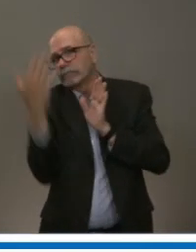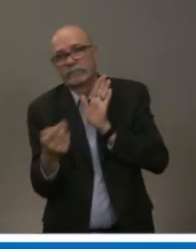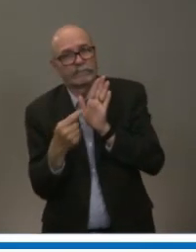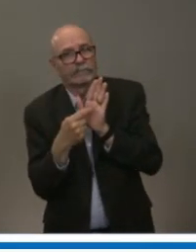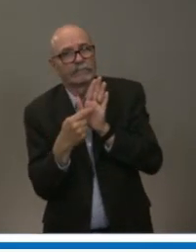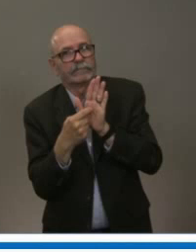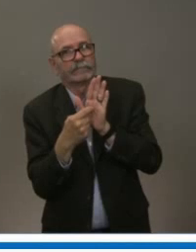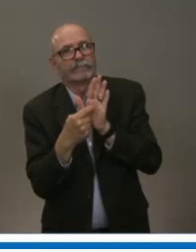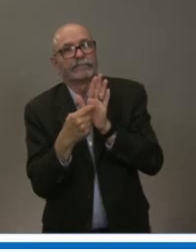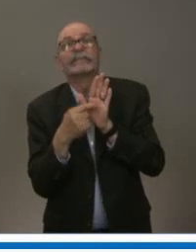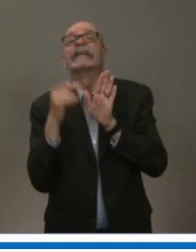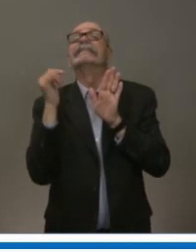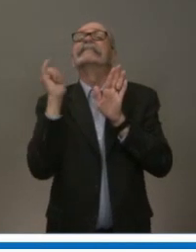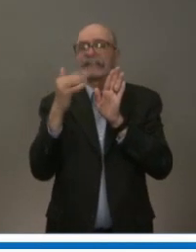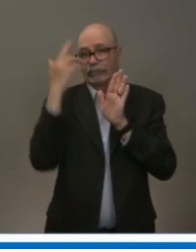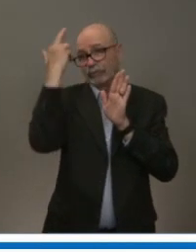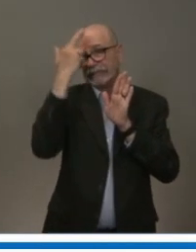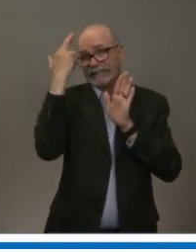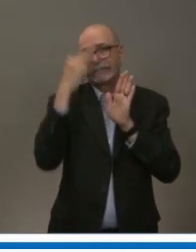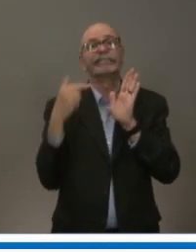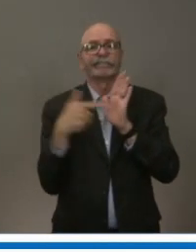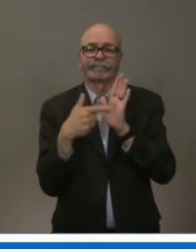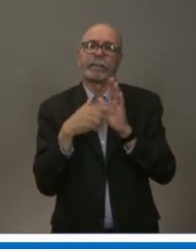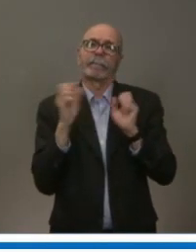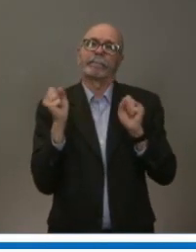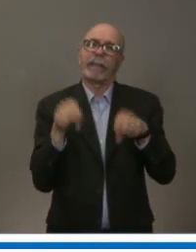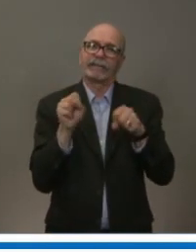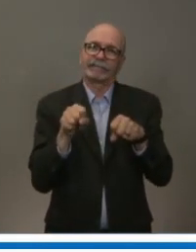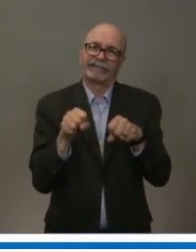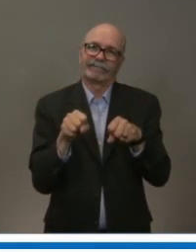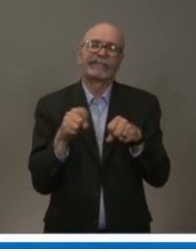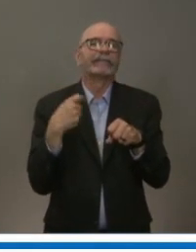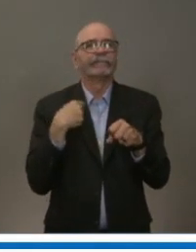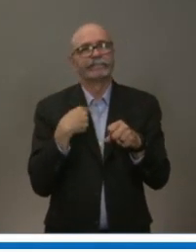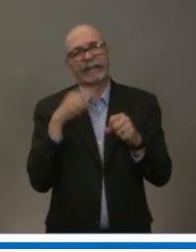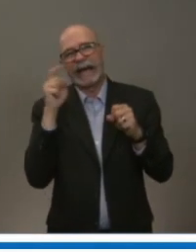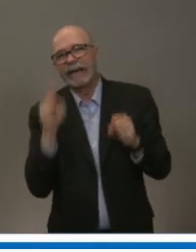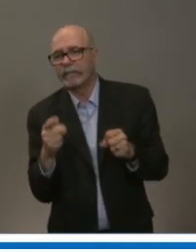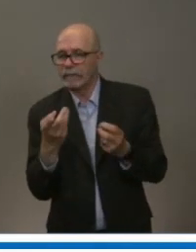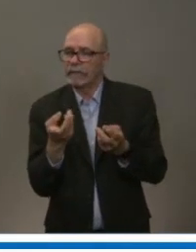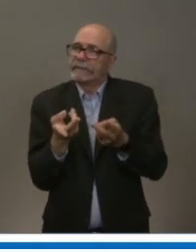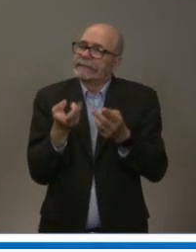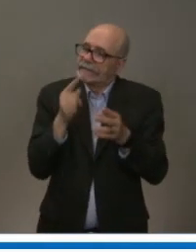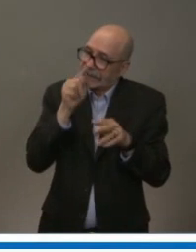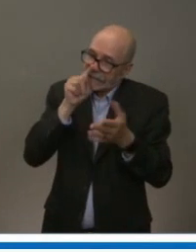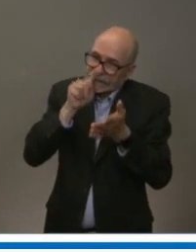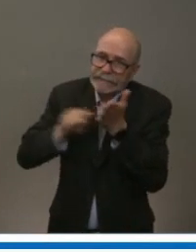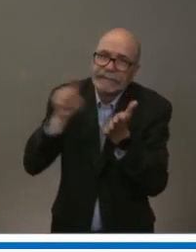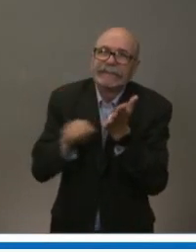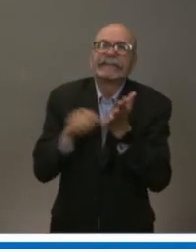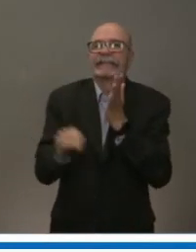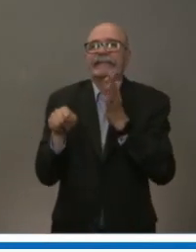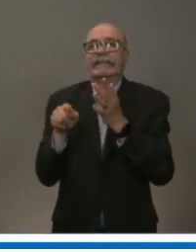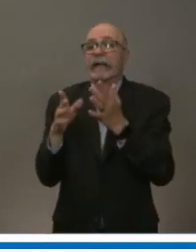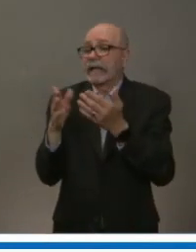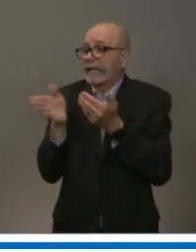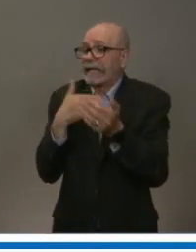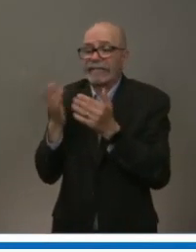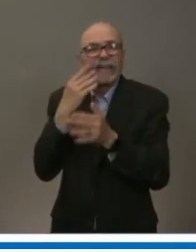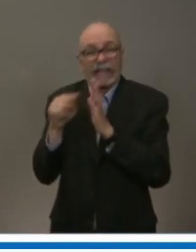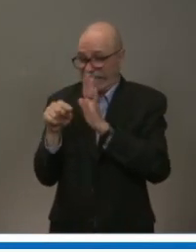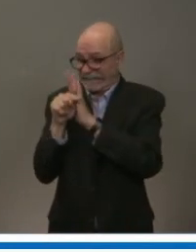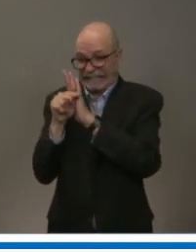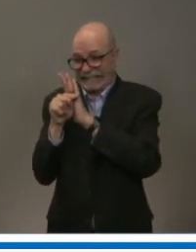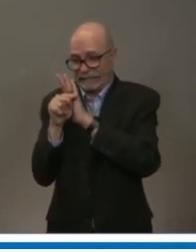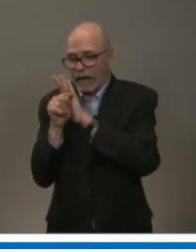those reasons, it's not. We have to be aware that there's potential for a negative test, and that is the reason the